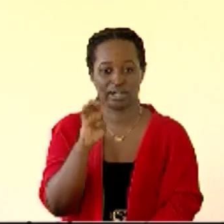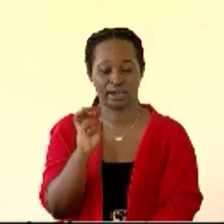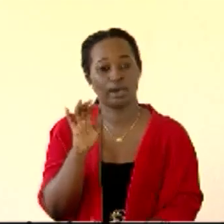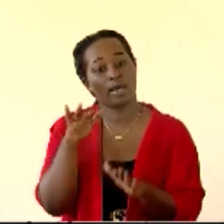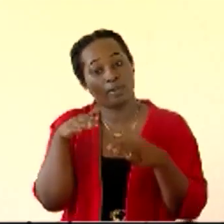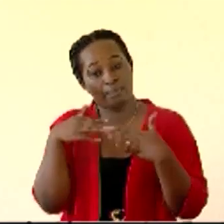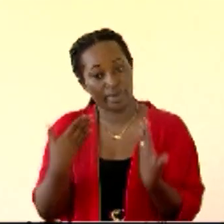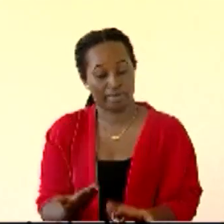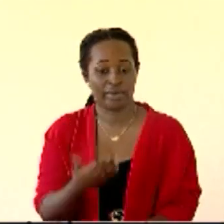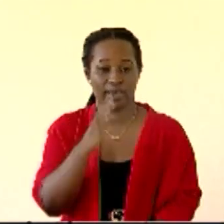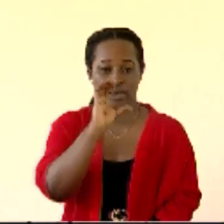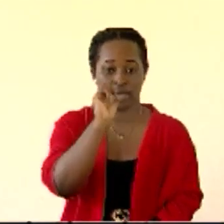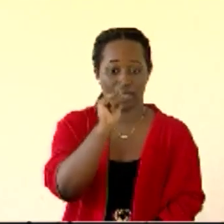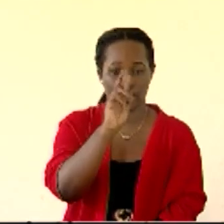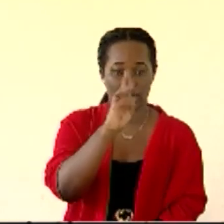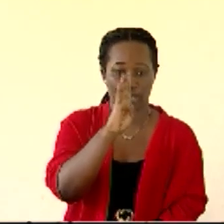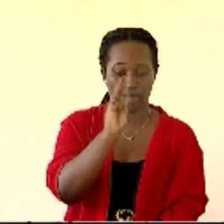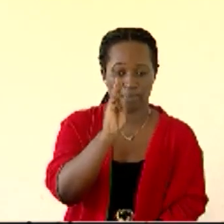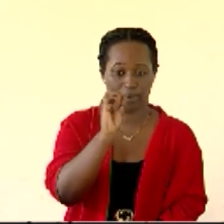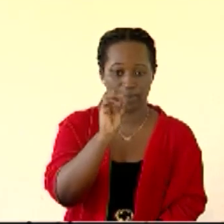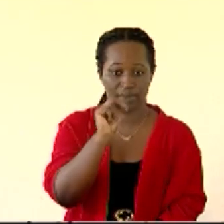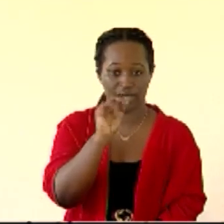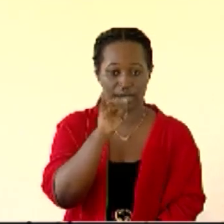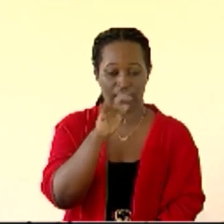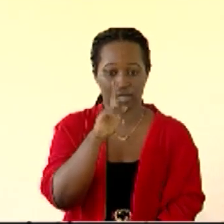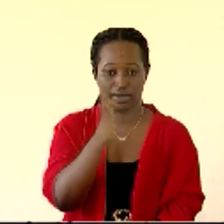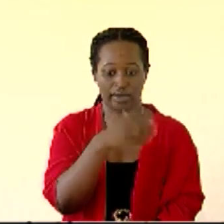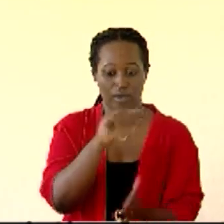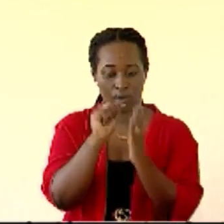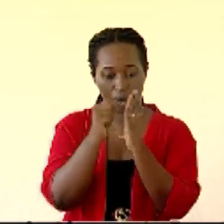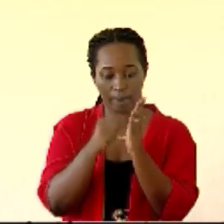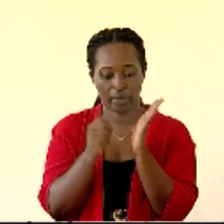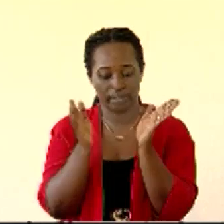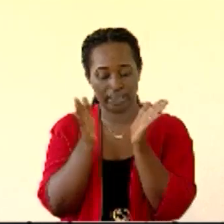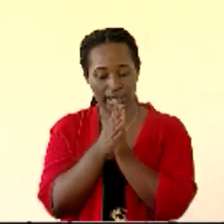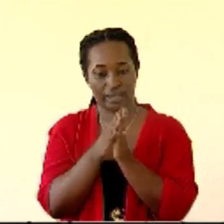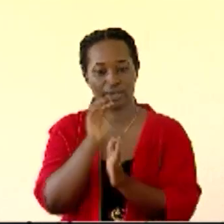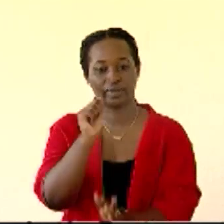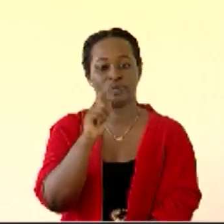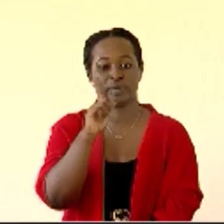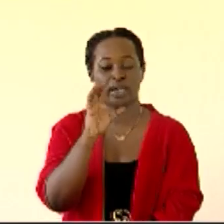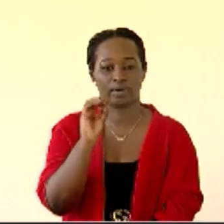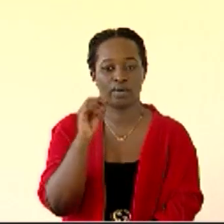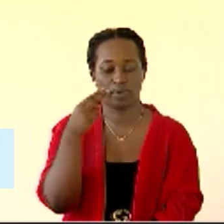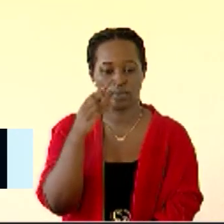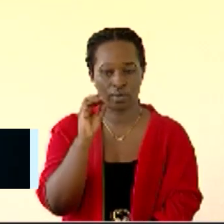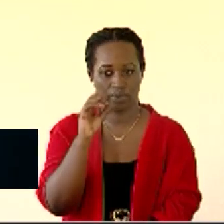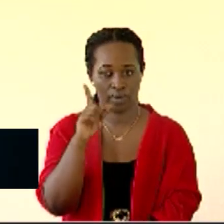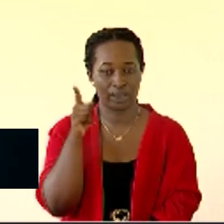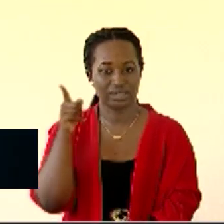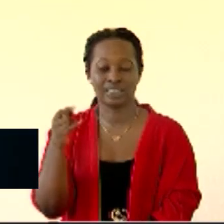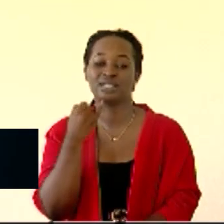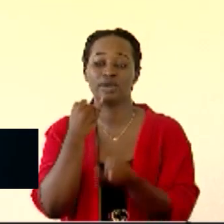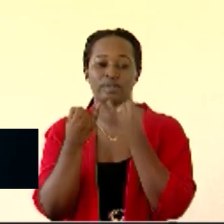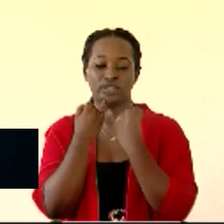carbonyl compound or an alcohol. So this is the information that comes.